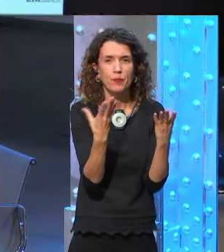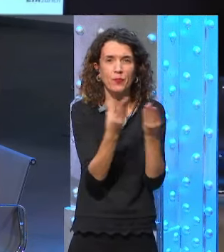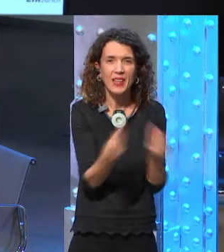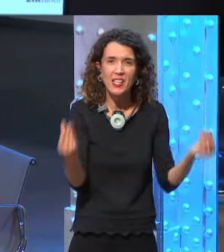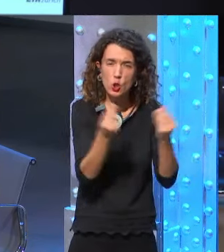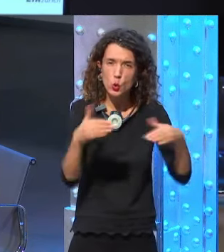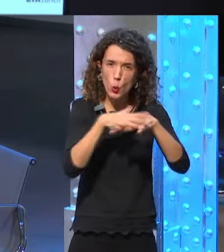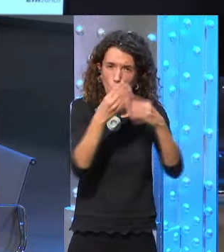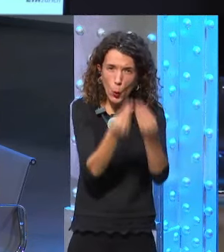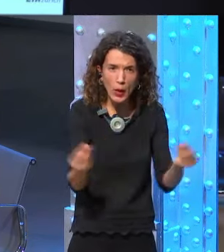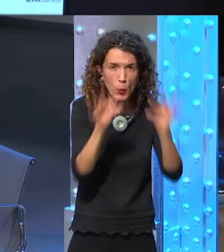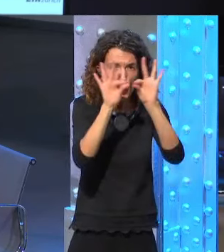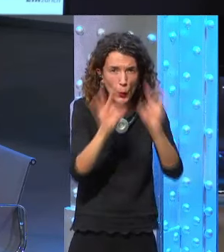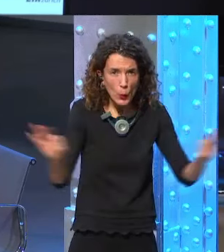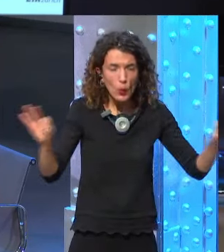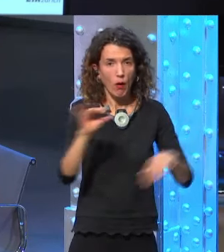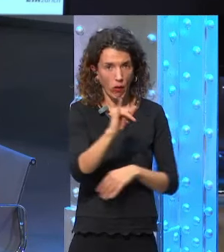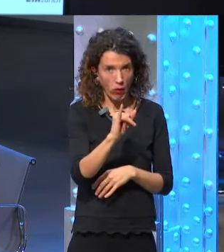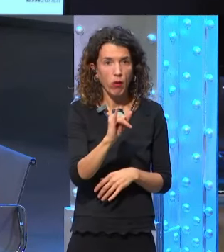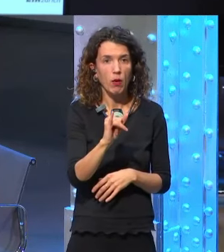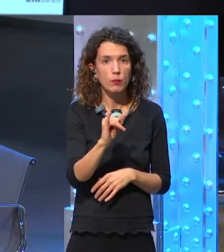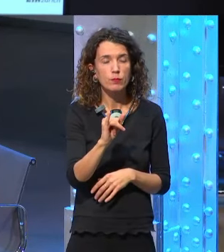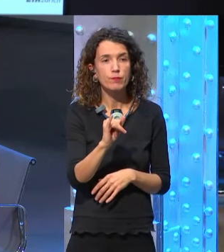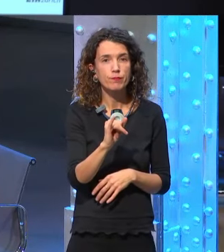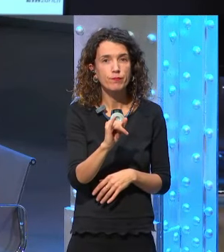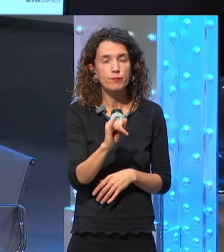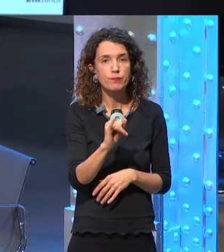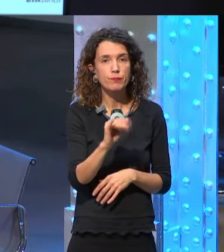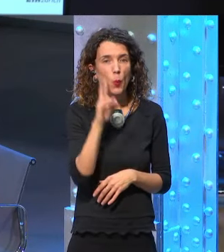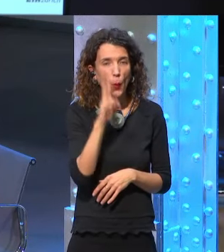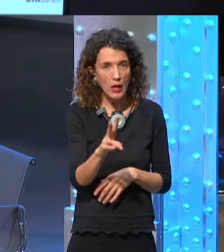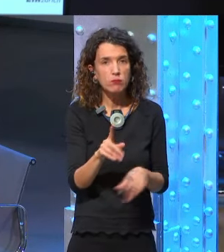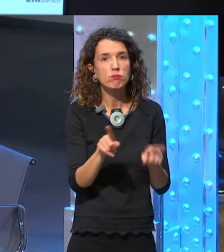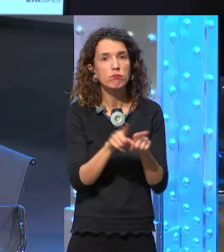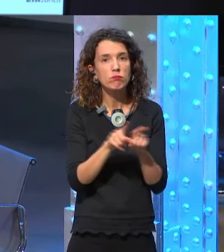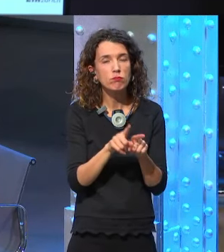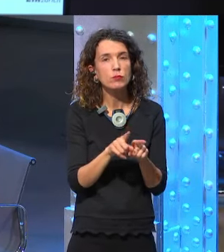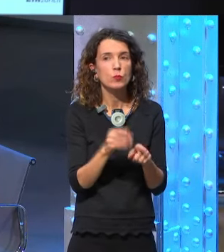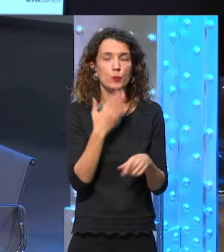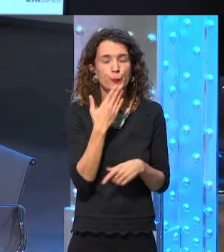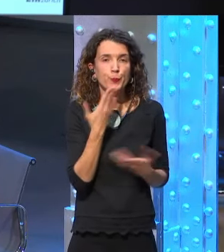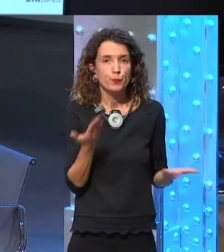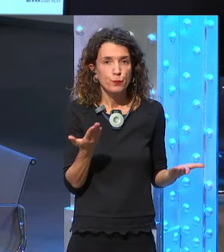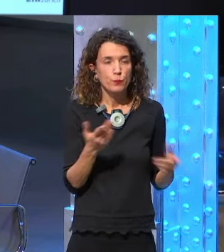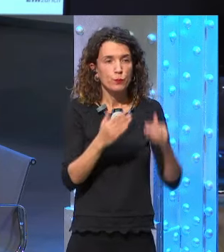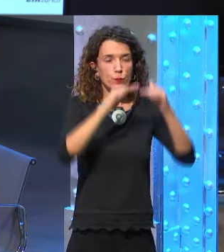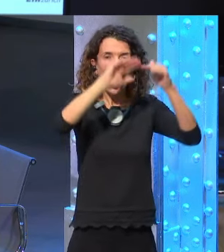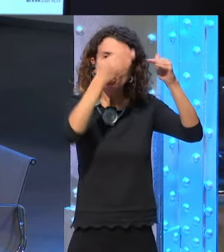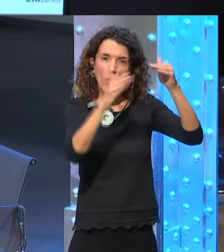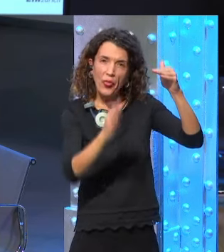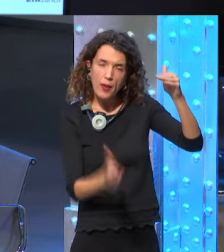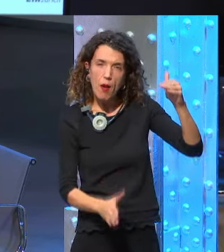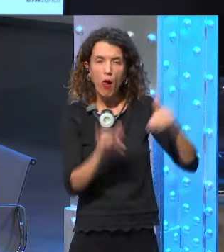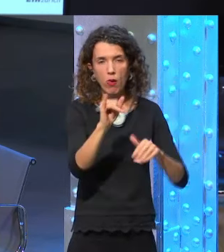is and how elegantly this winds through the space. But you can also see that we did not design the actual